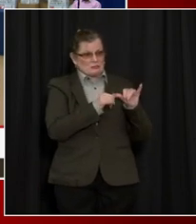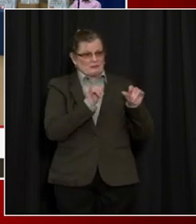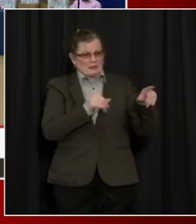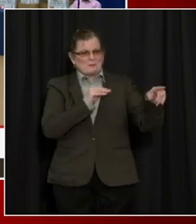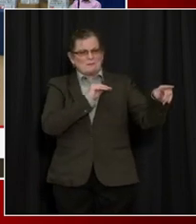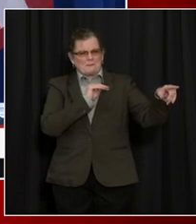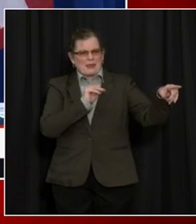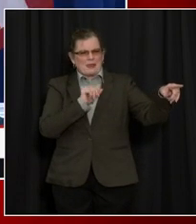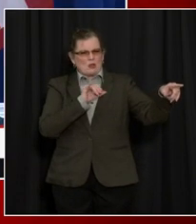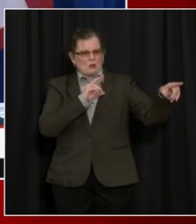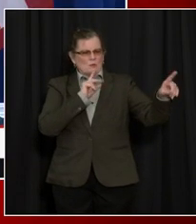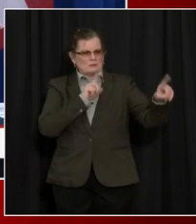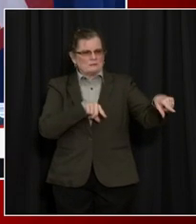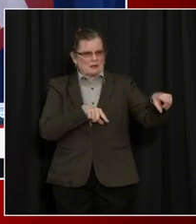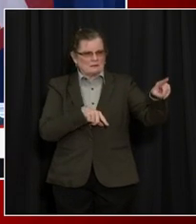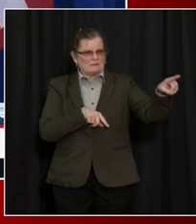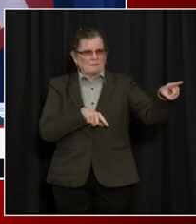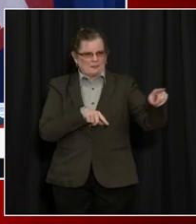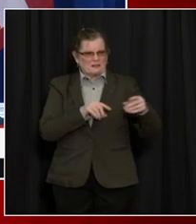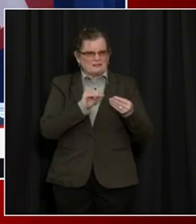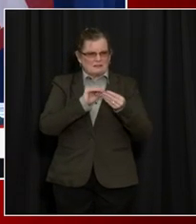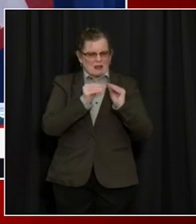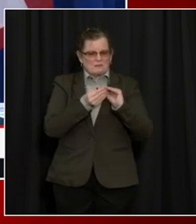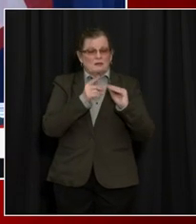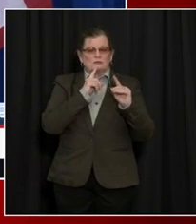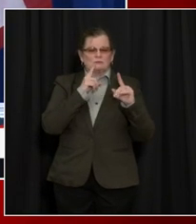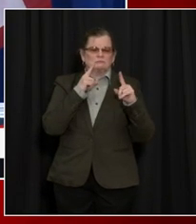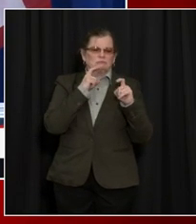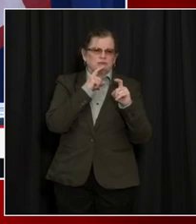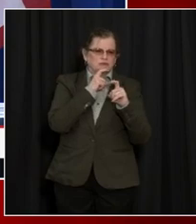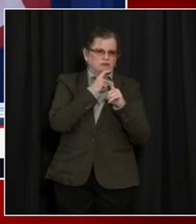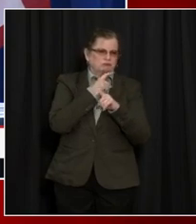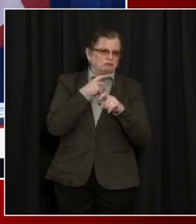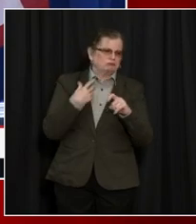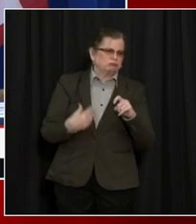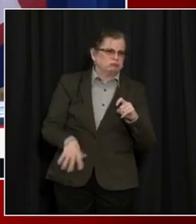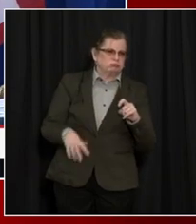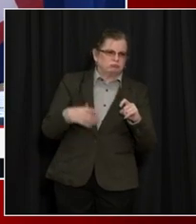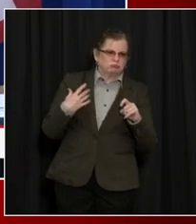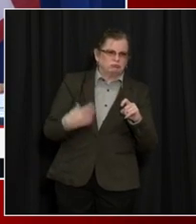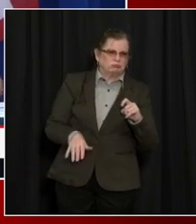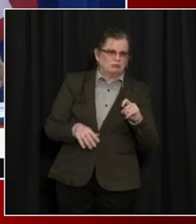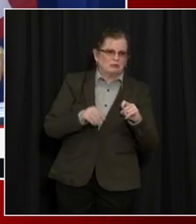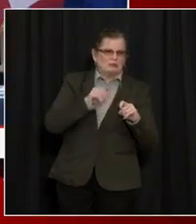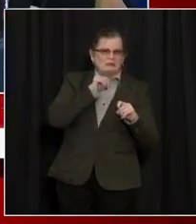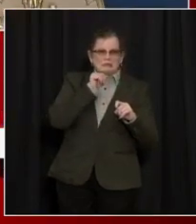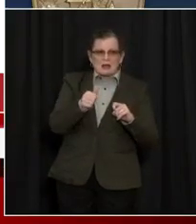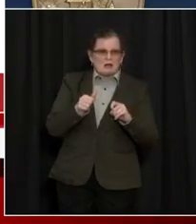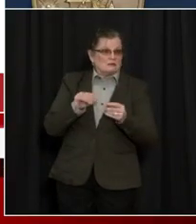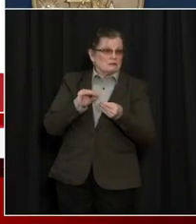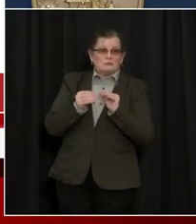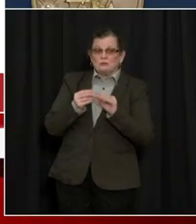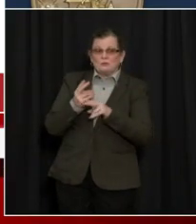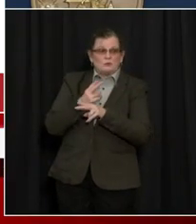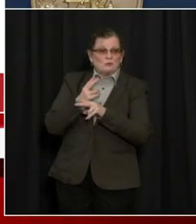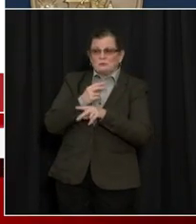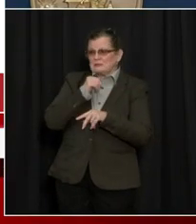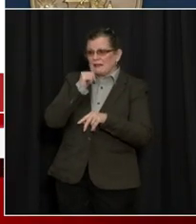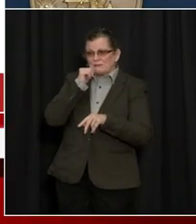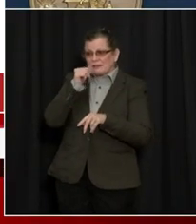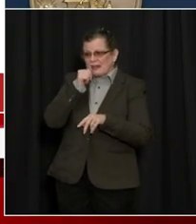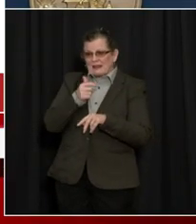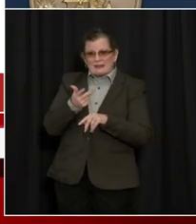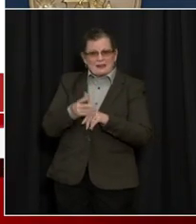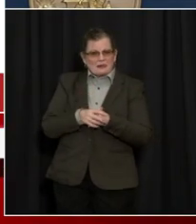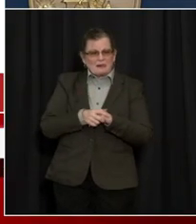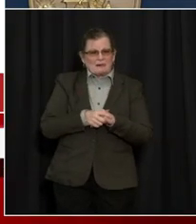cannot understand some of these numbers because they're not numbers that we're typically using in day-to-day life. And we